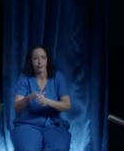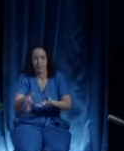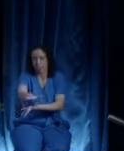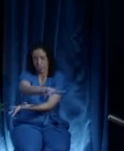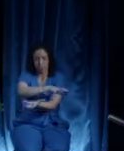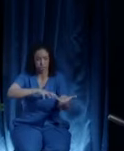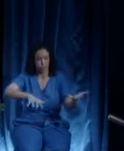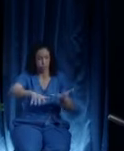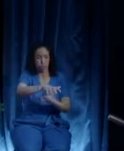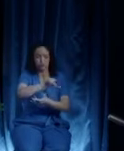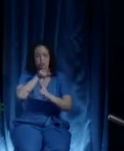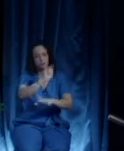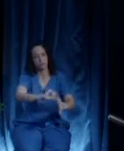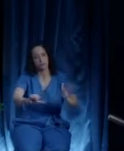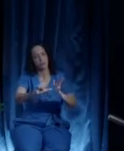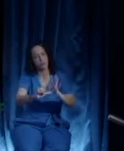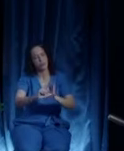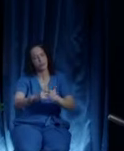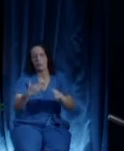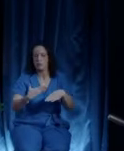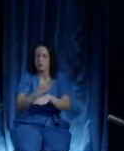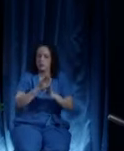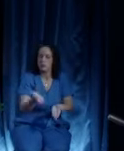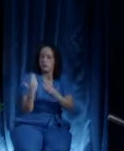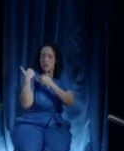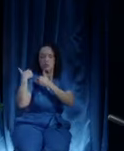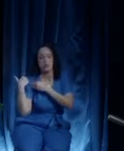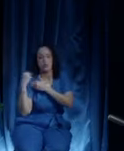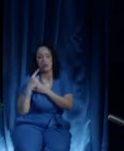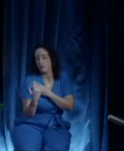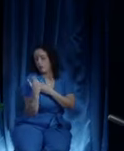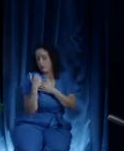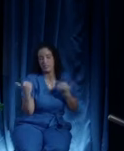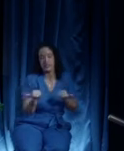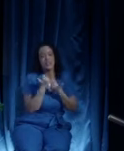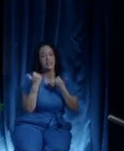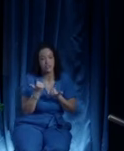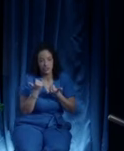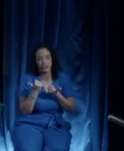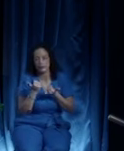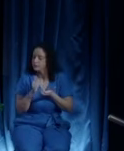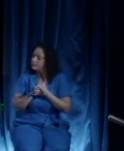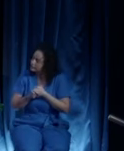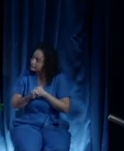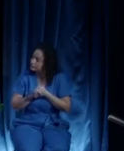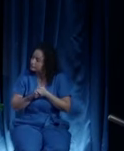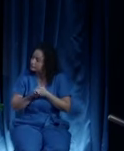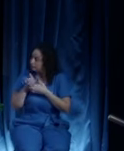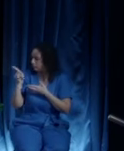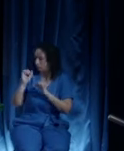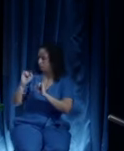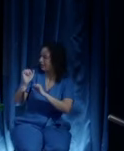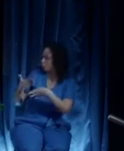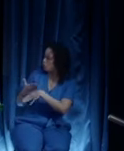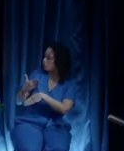that formidable task, or the first volume of that formidable task, that I've just completed. But that, I mean, surely that's a historian's job. If